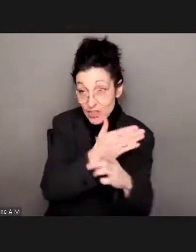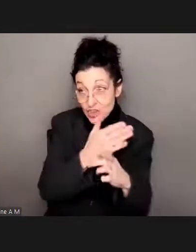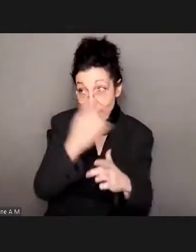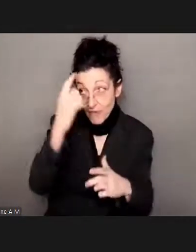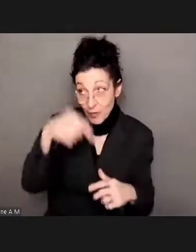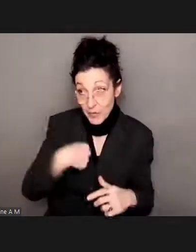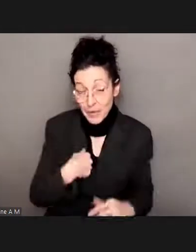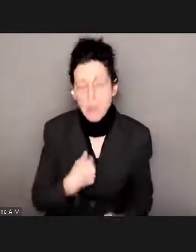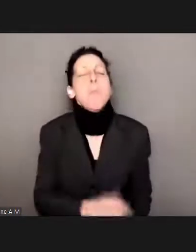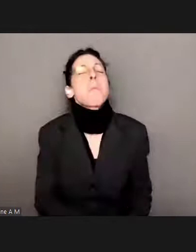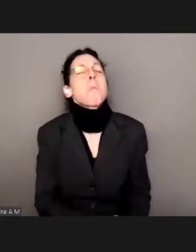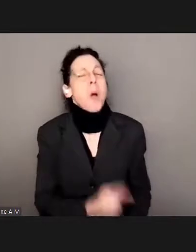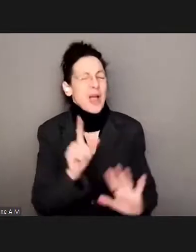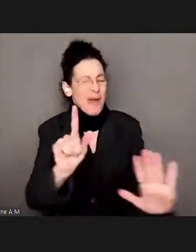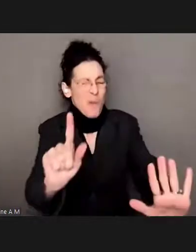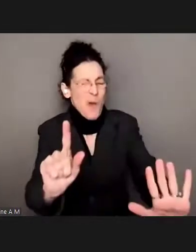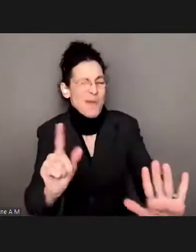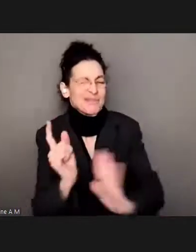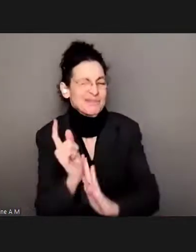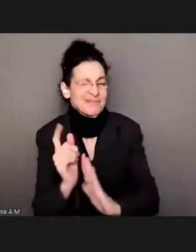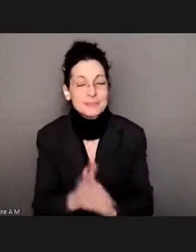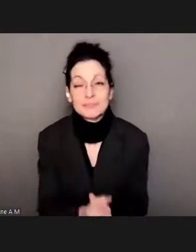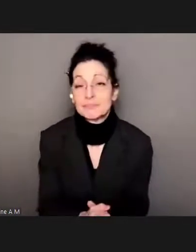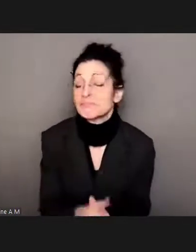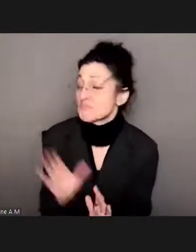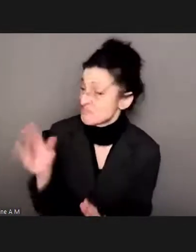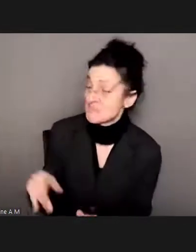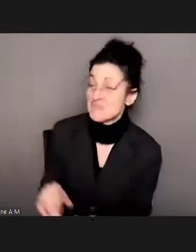All right, folks, give me just 1 minute. No problem.